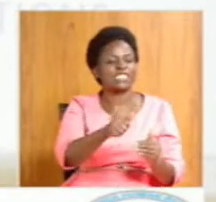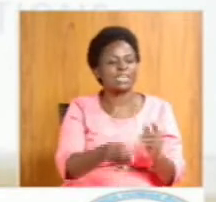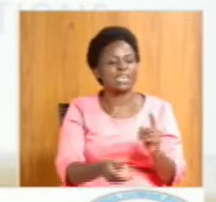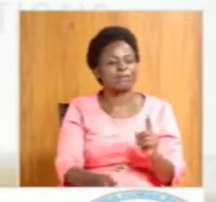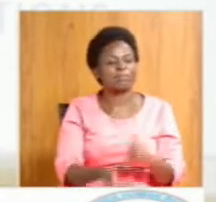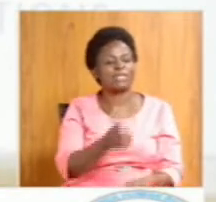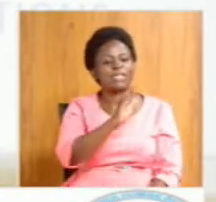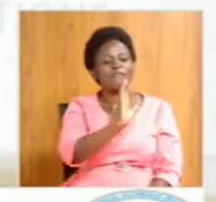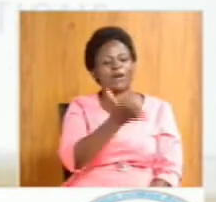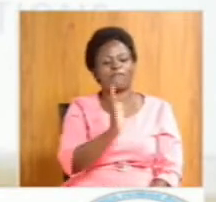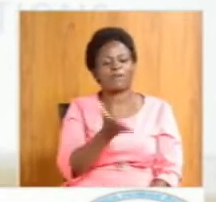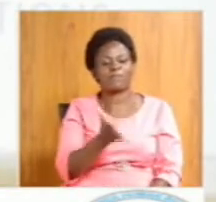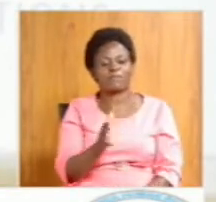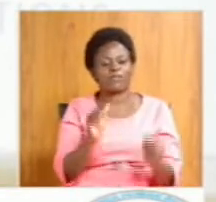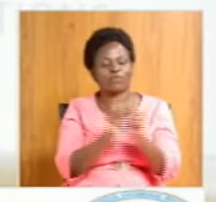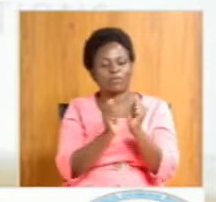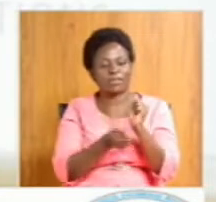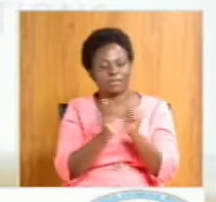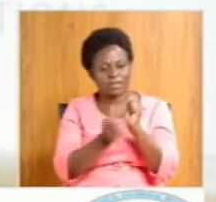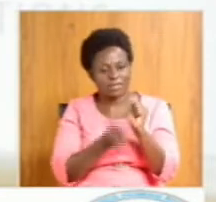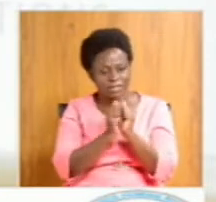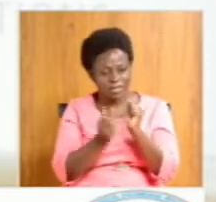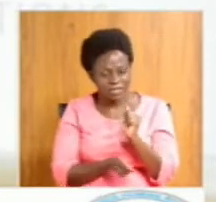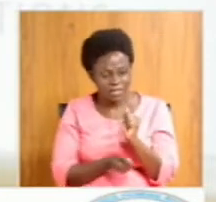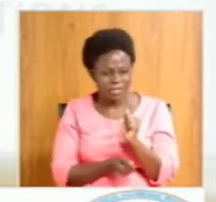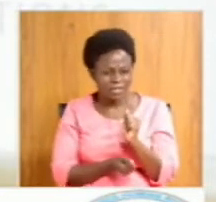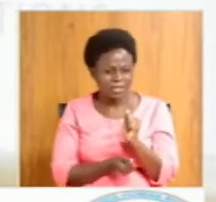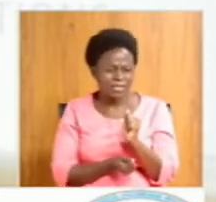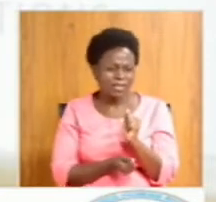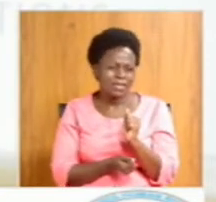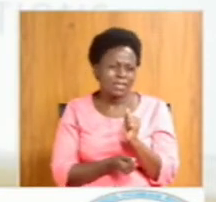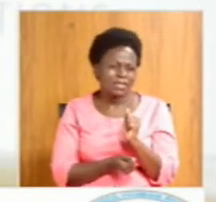maybe $5,000 or $10,000. For what?